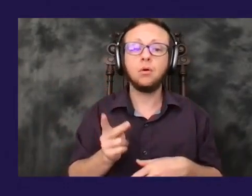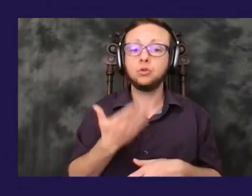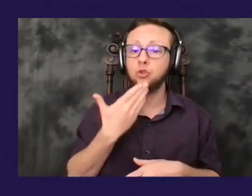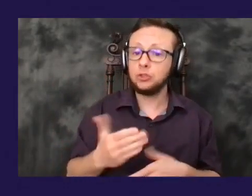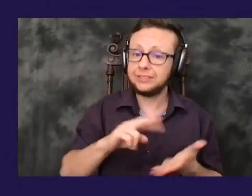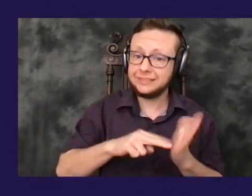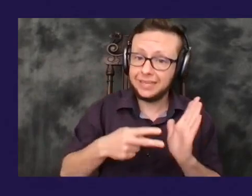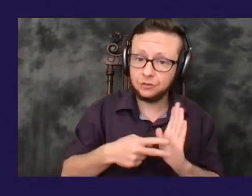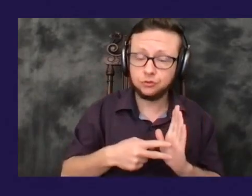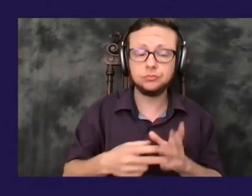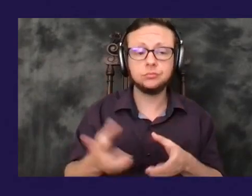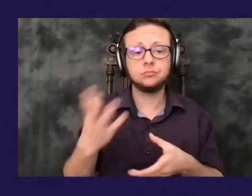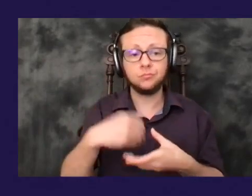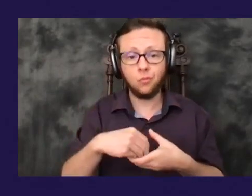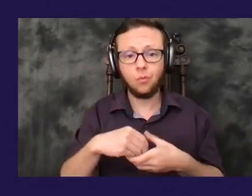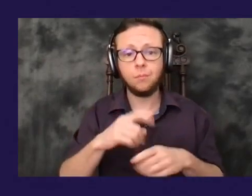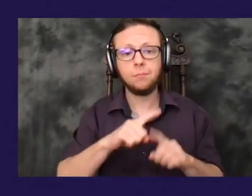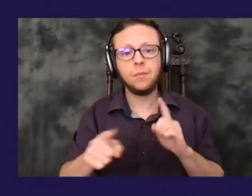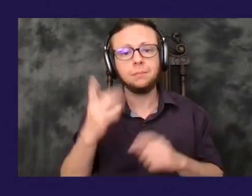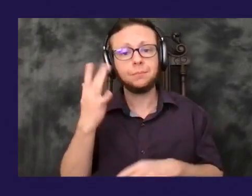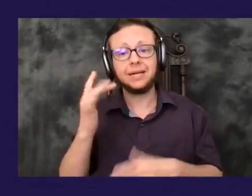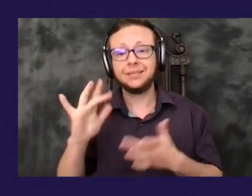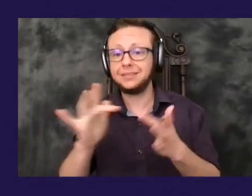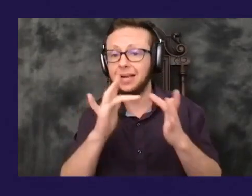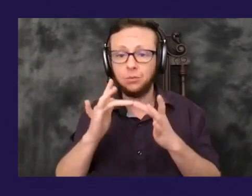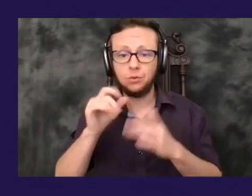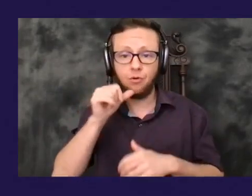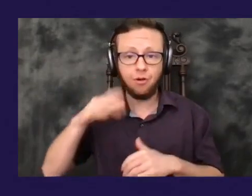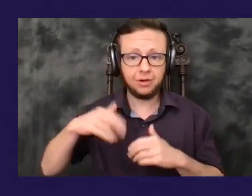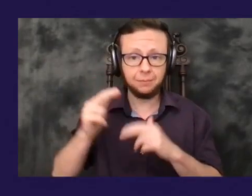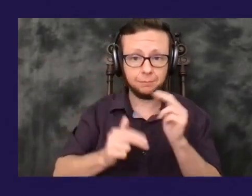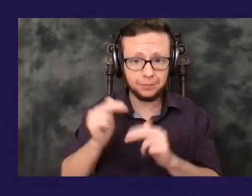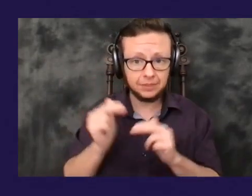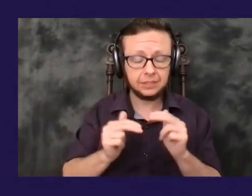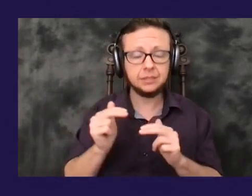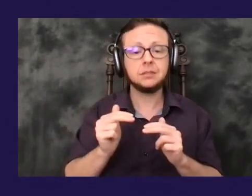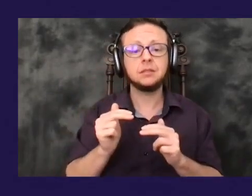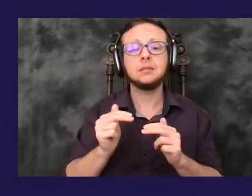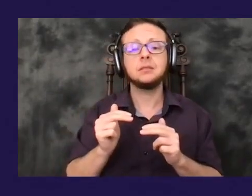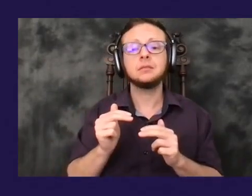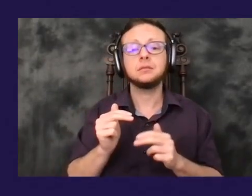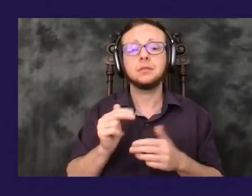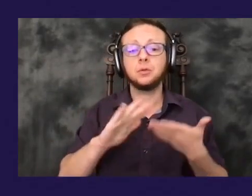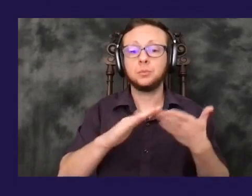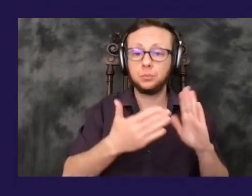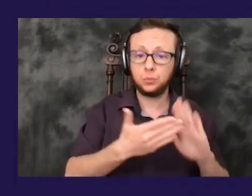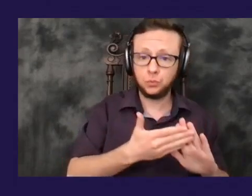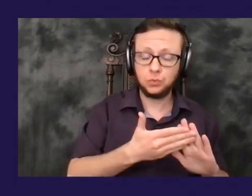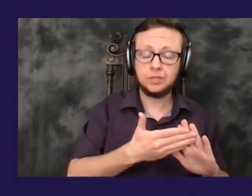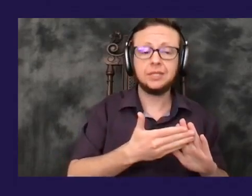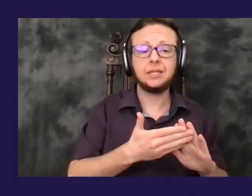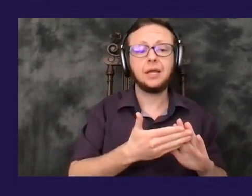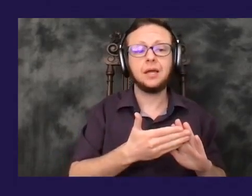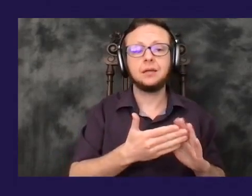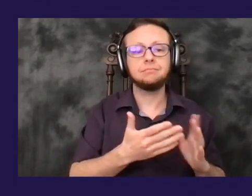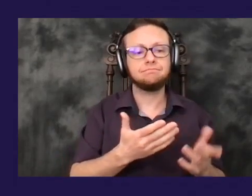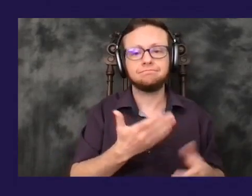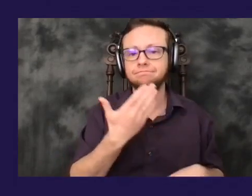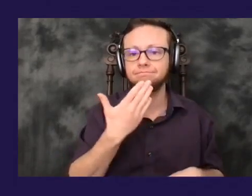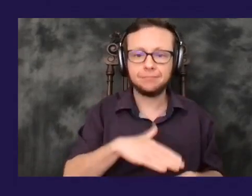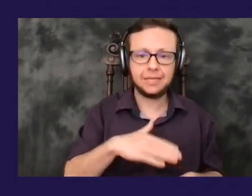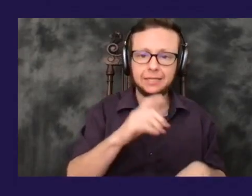those builds and those networks have not been built previously, the communities end up receiving ill-timed and